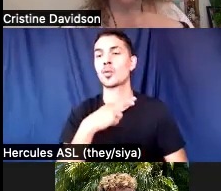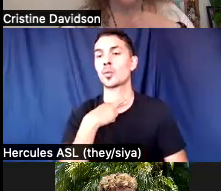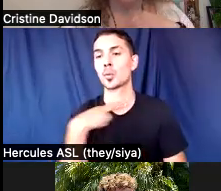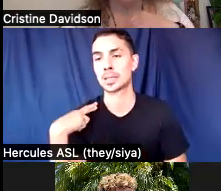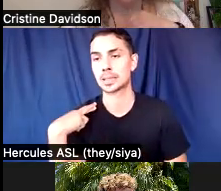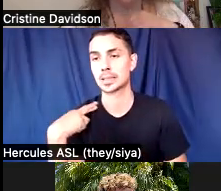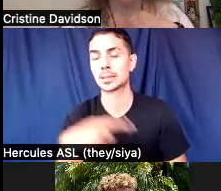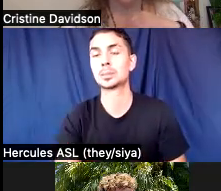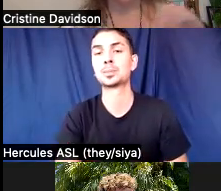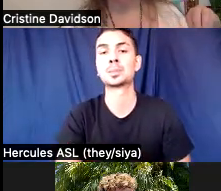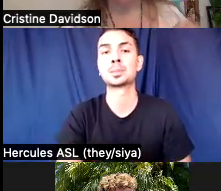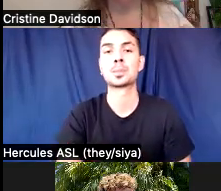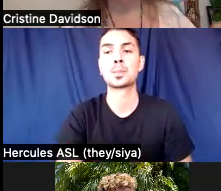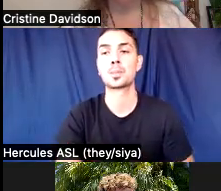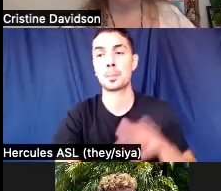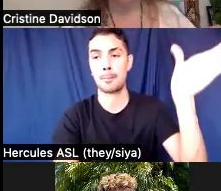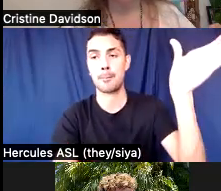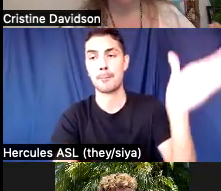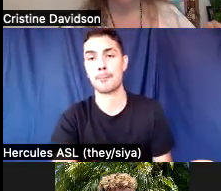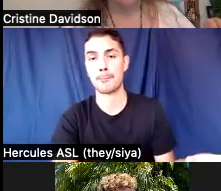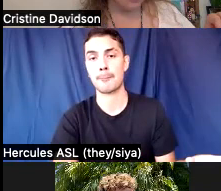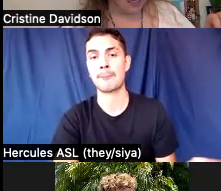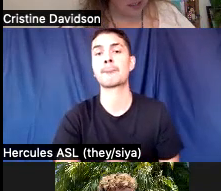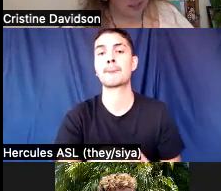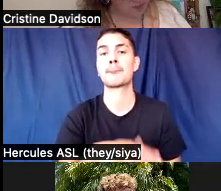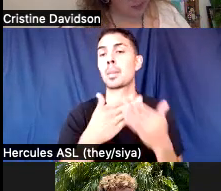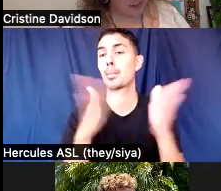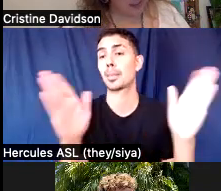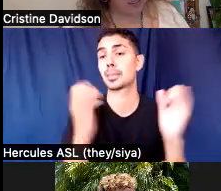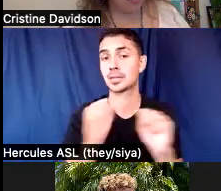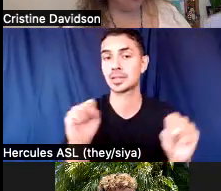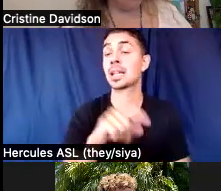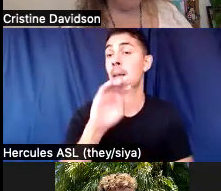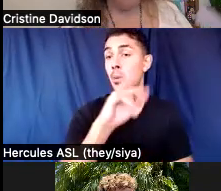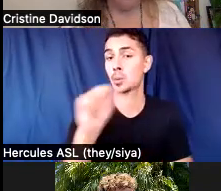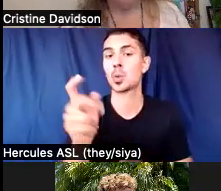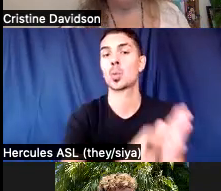So we have in Minnesota an independent risk assessment. It's a test, basically.